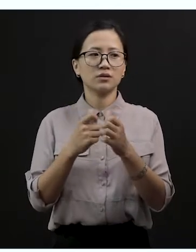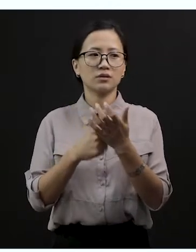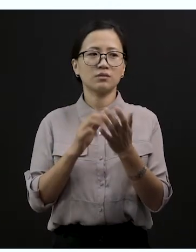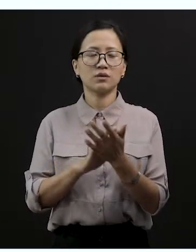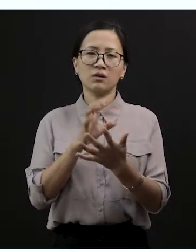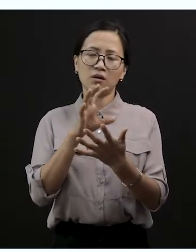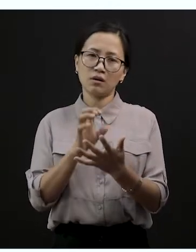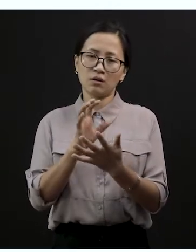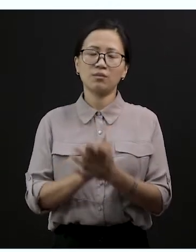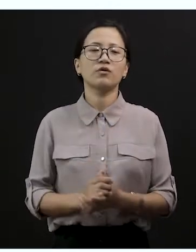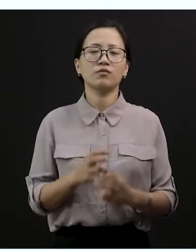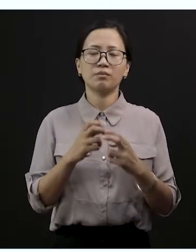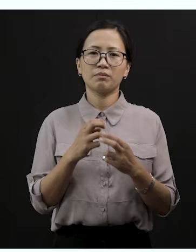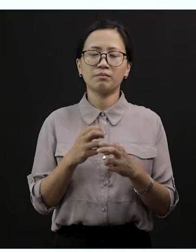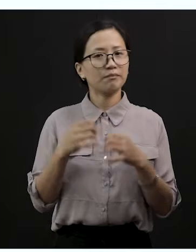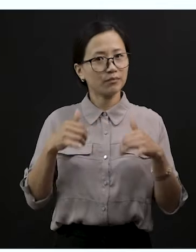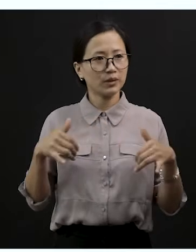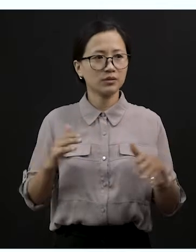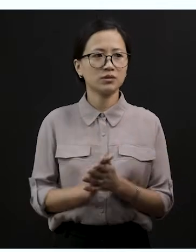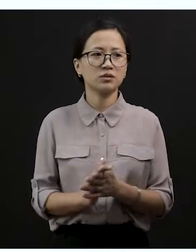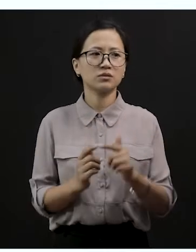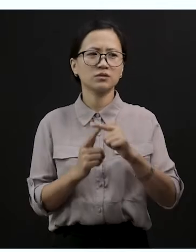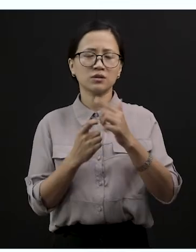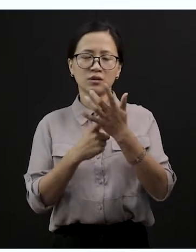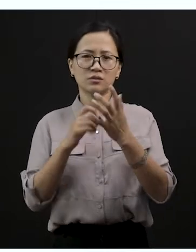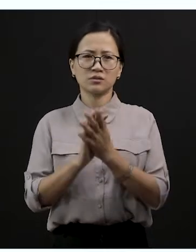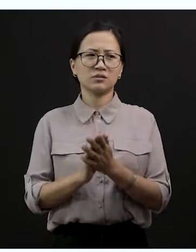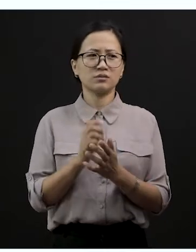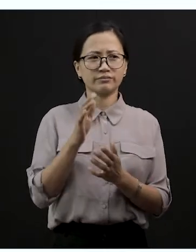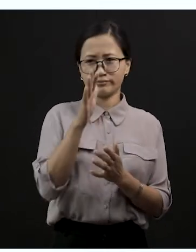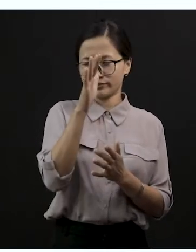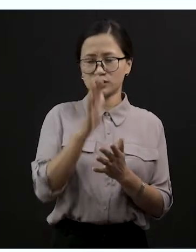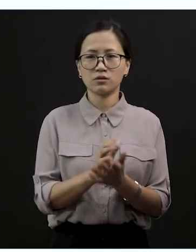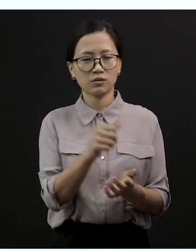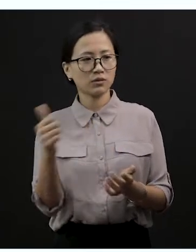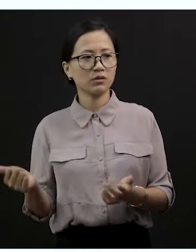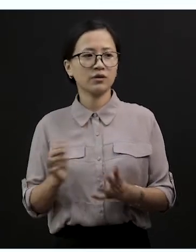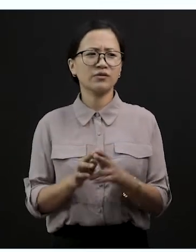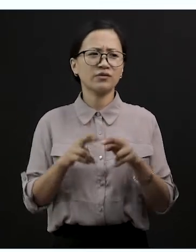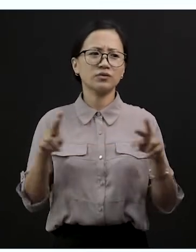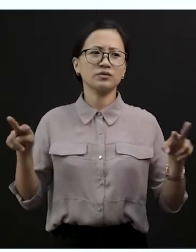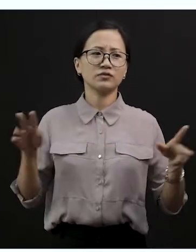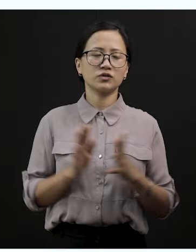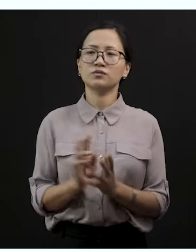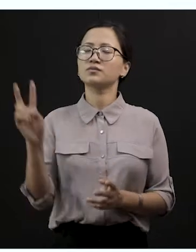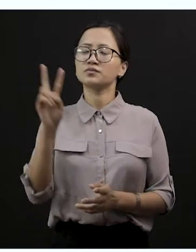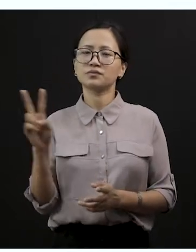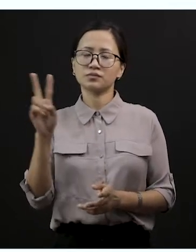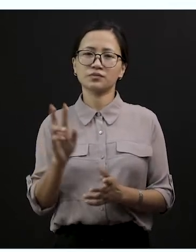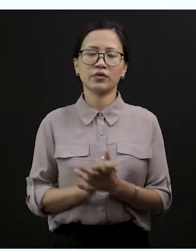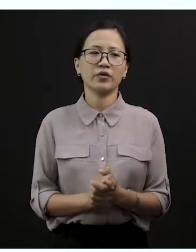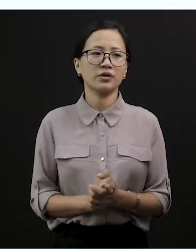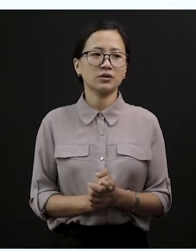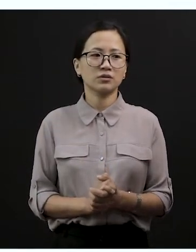on others. We are also going to identify the names of various vegetables. We are also